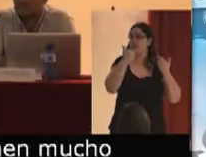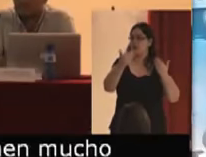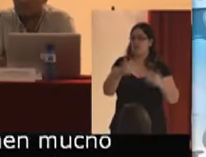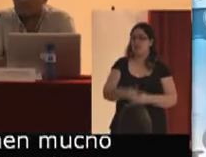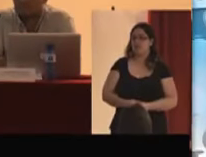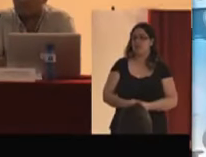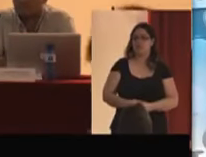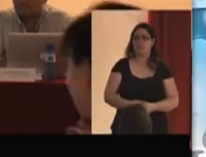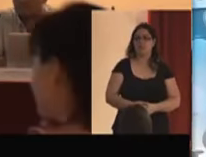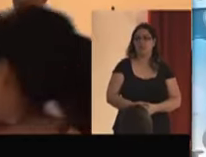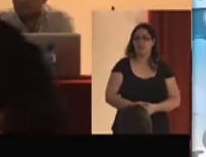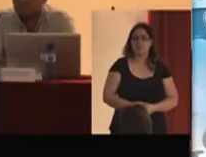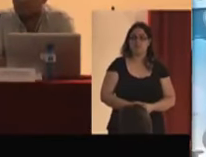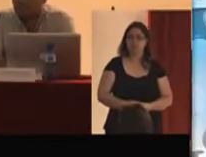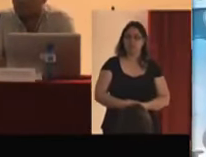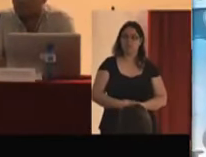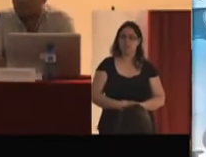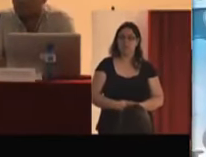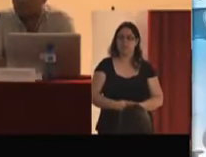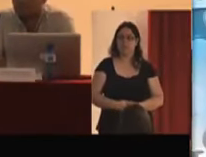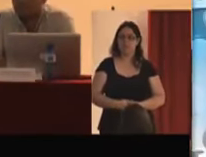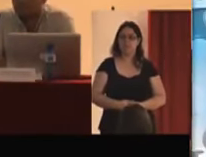eventually work.